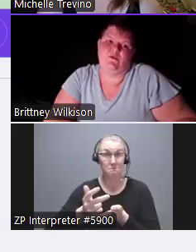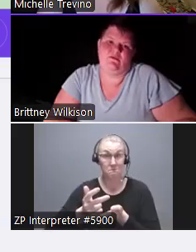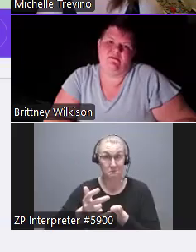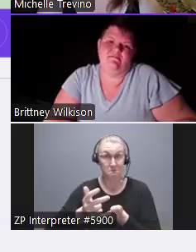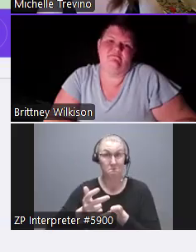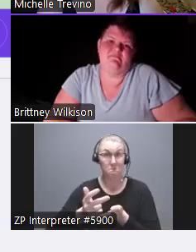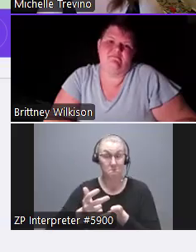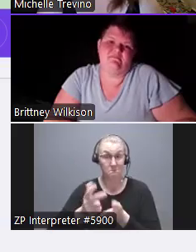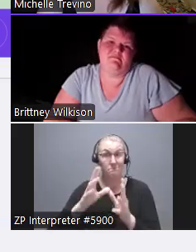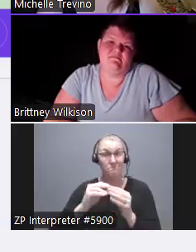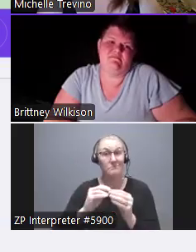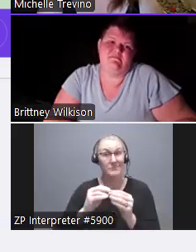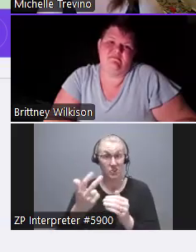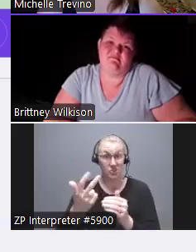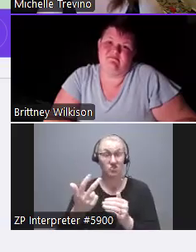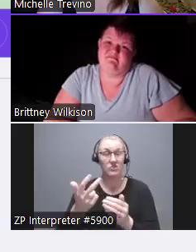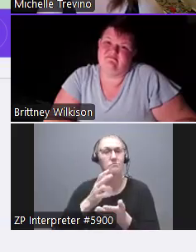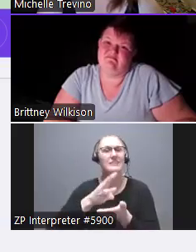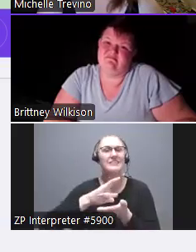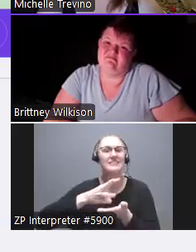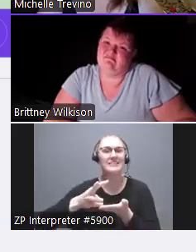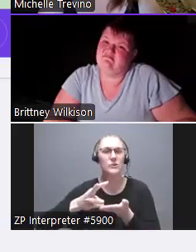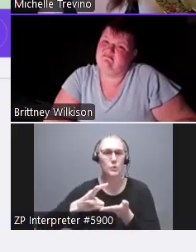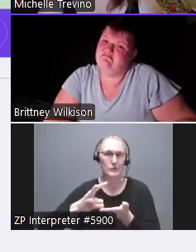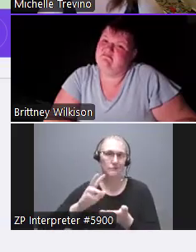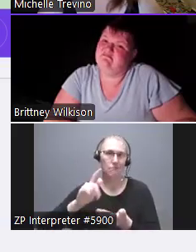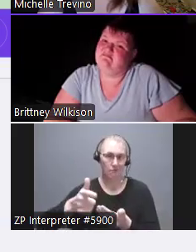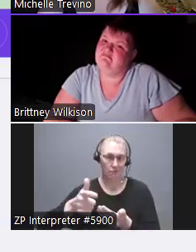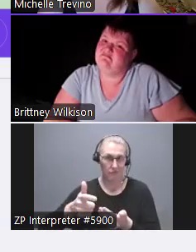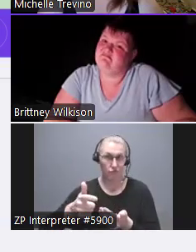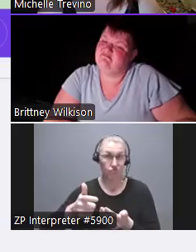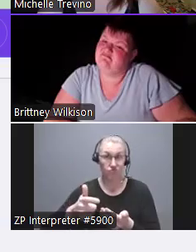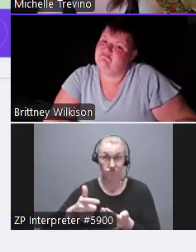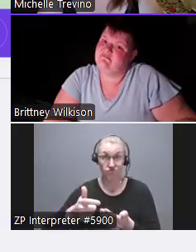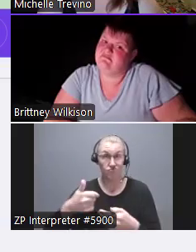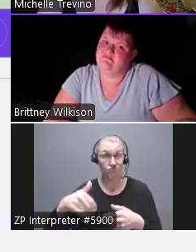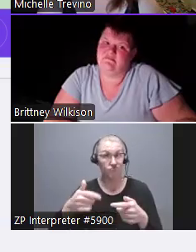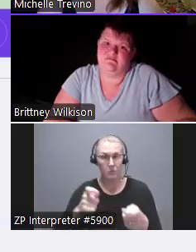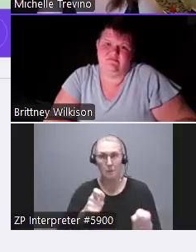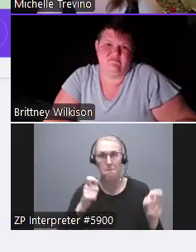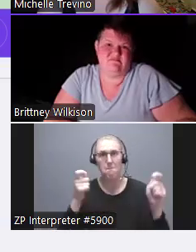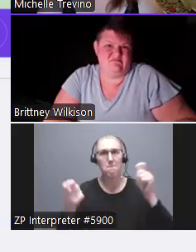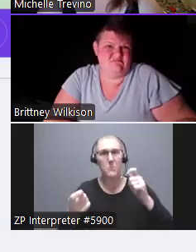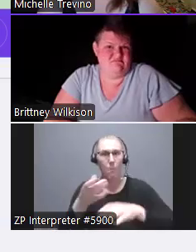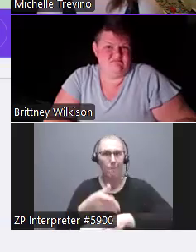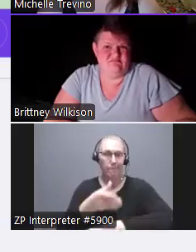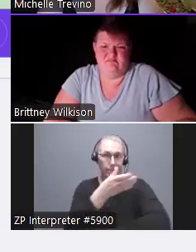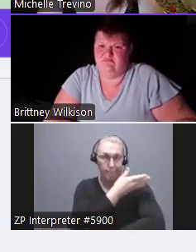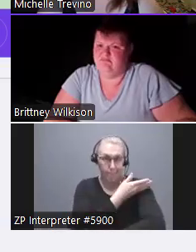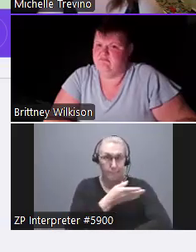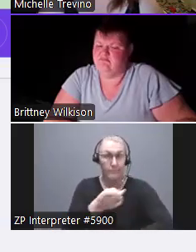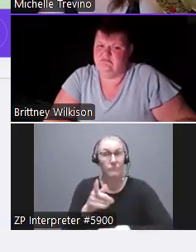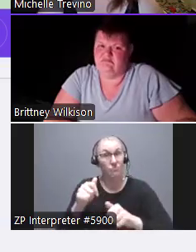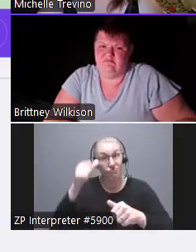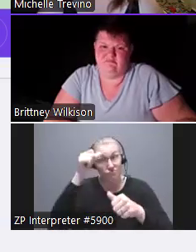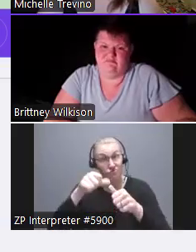Session 3 was 6 weeks later, and she had a complete turnaround. She was able to remember things that